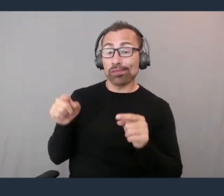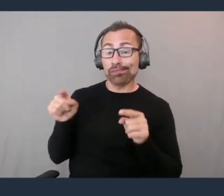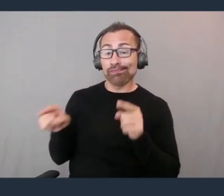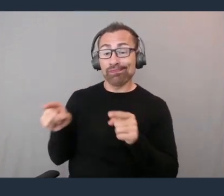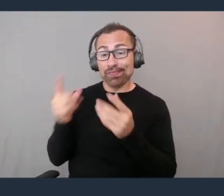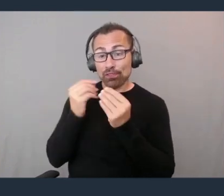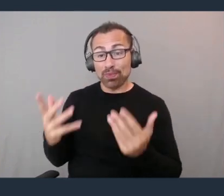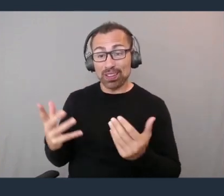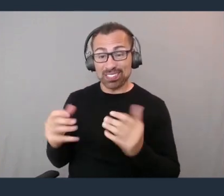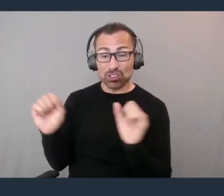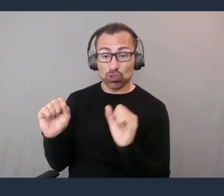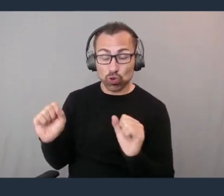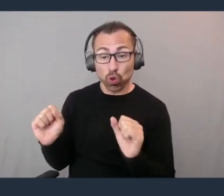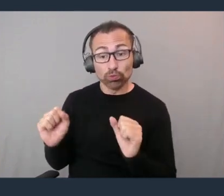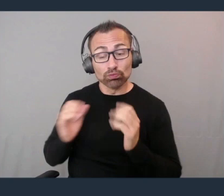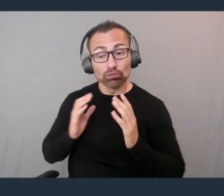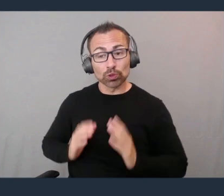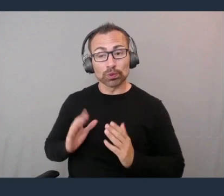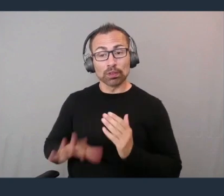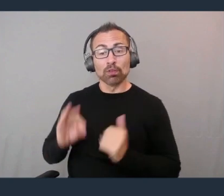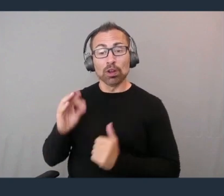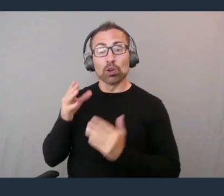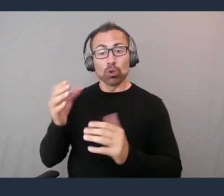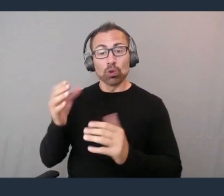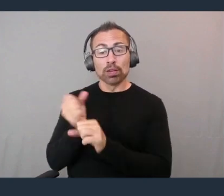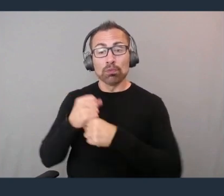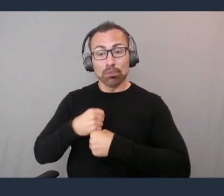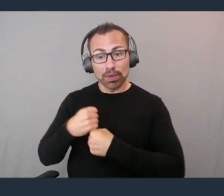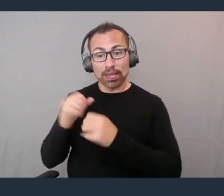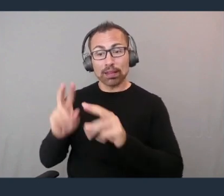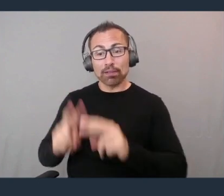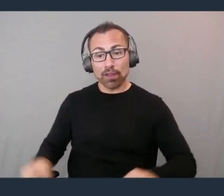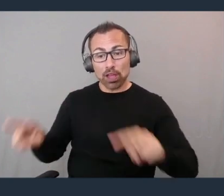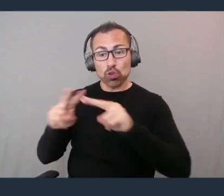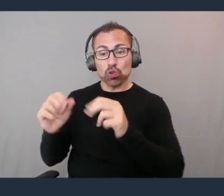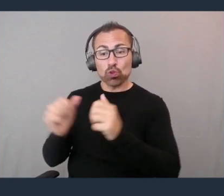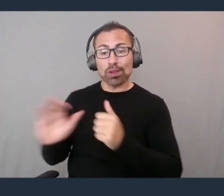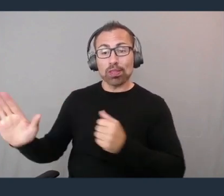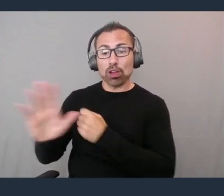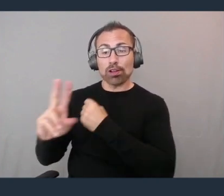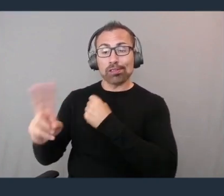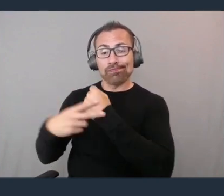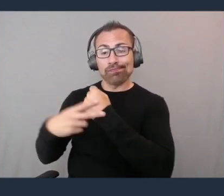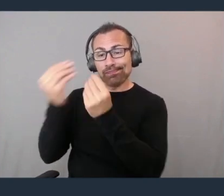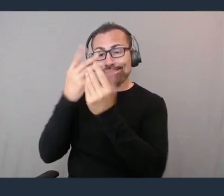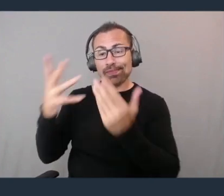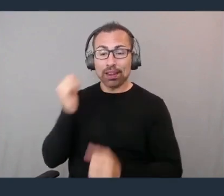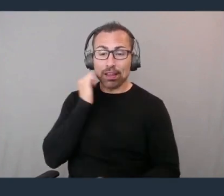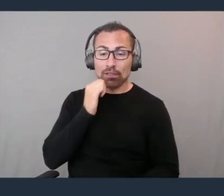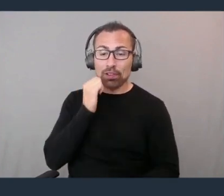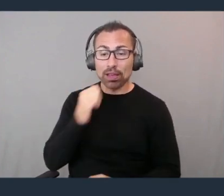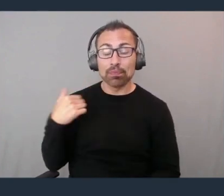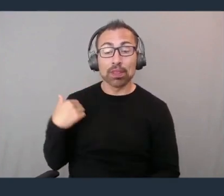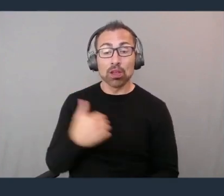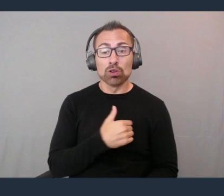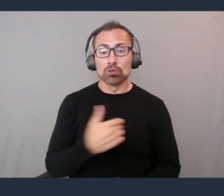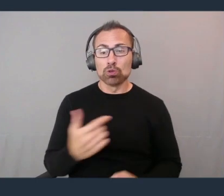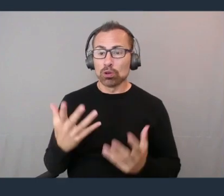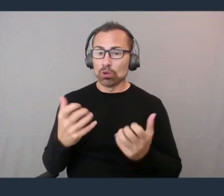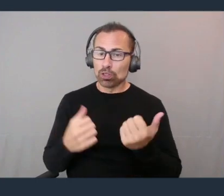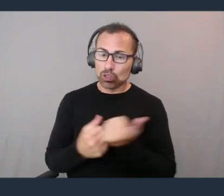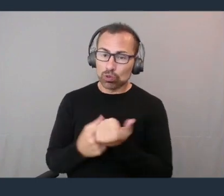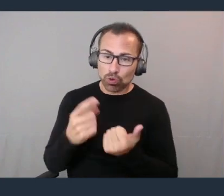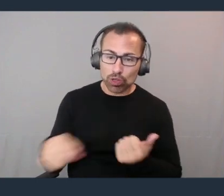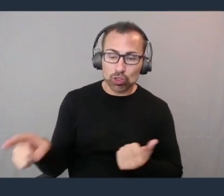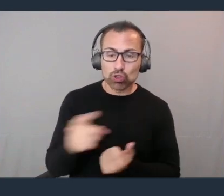ways to create value with their archive data every single day. And we are delighted to support you in your archive and